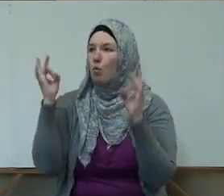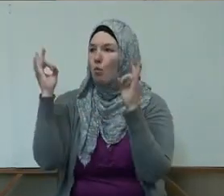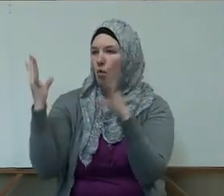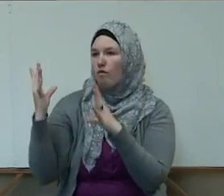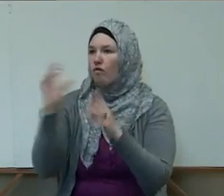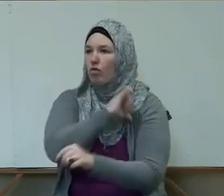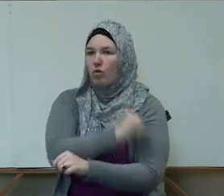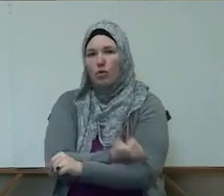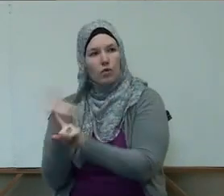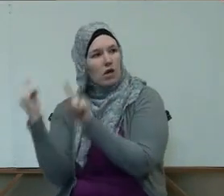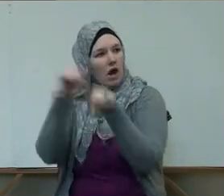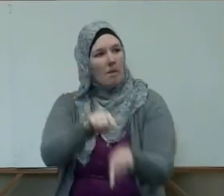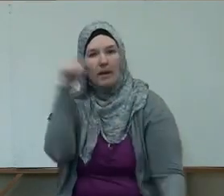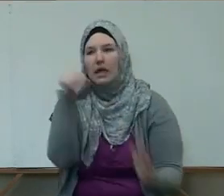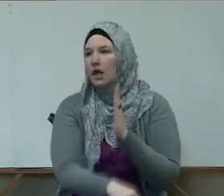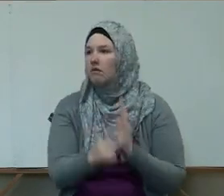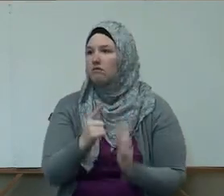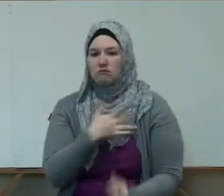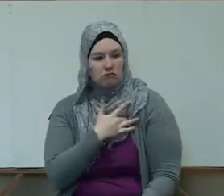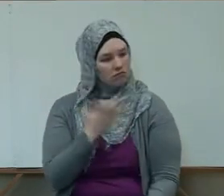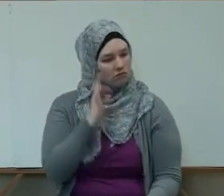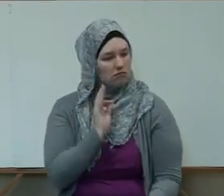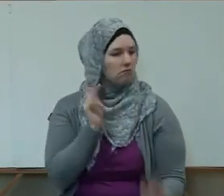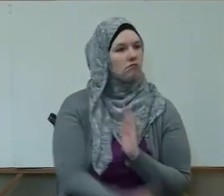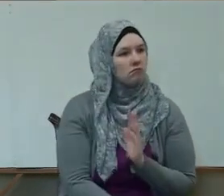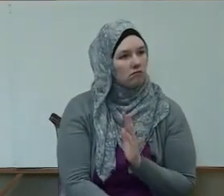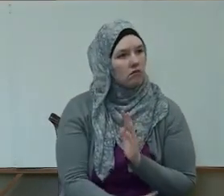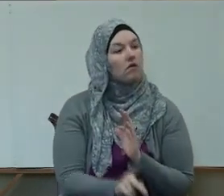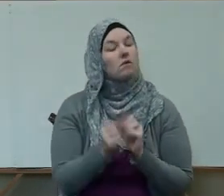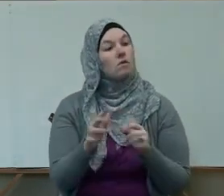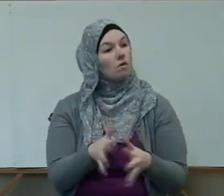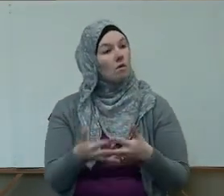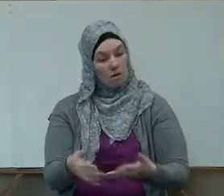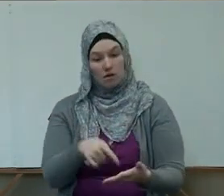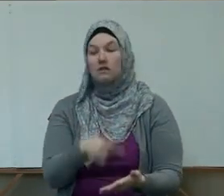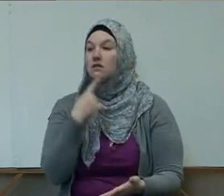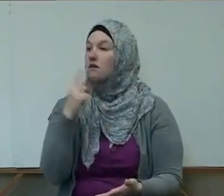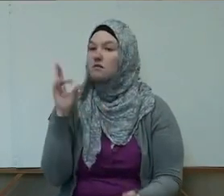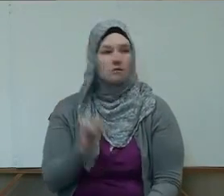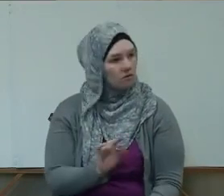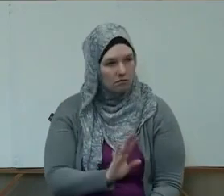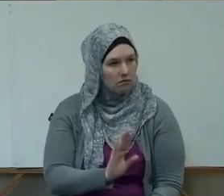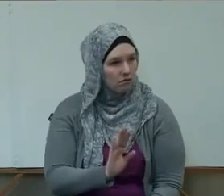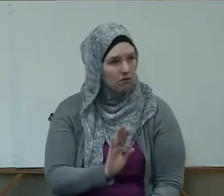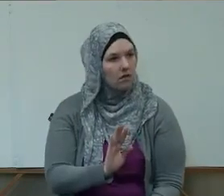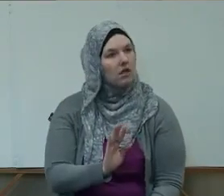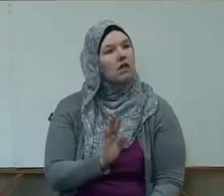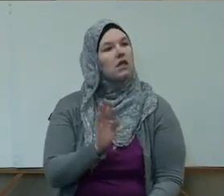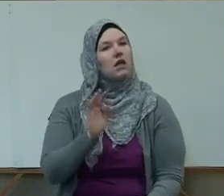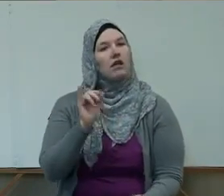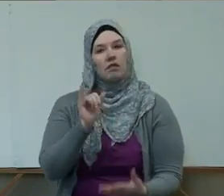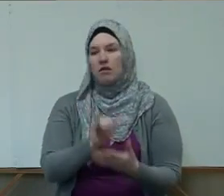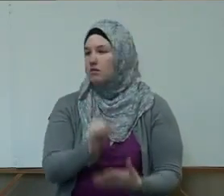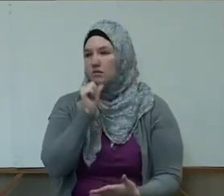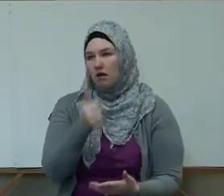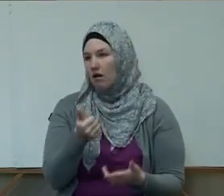force to kill at whim. So the Quran says no. In a case like this, it becomes